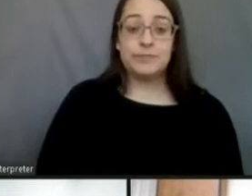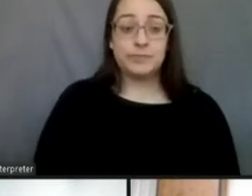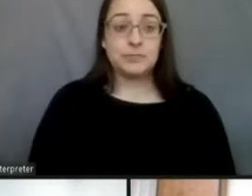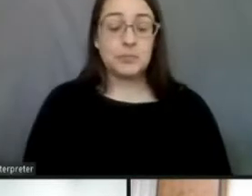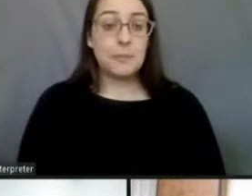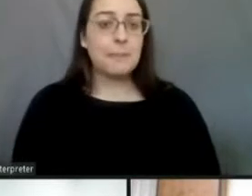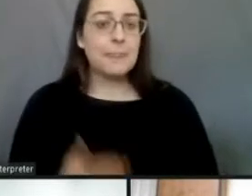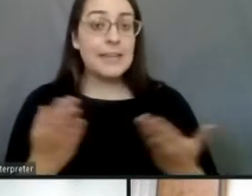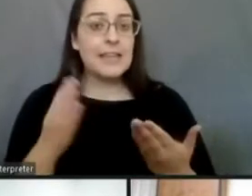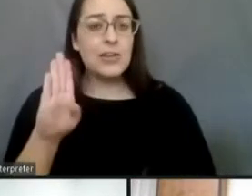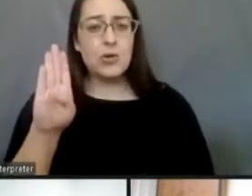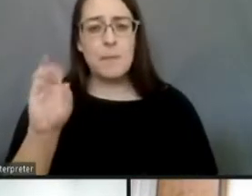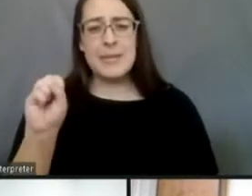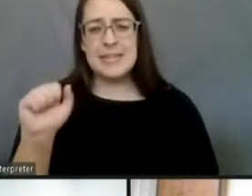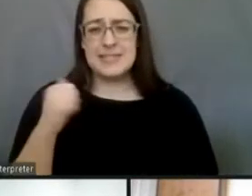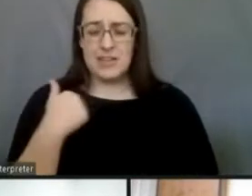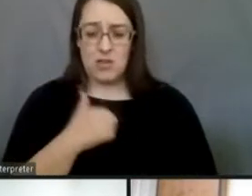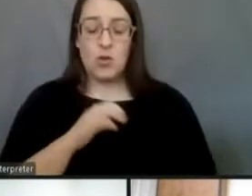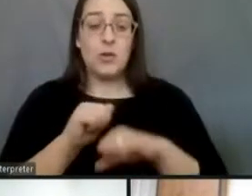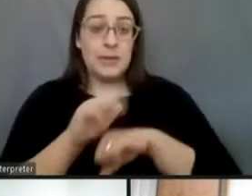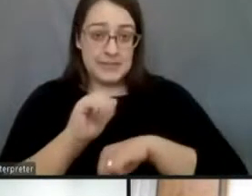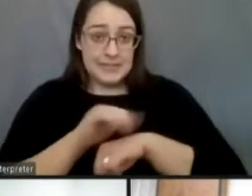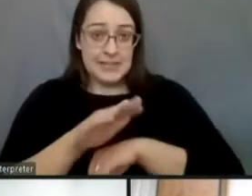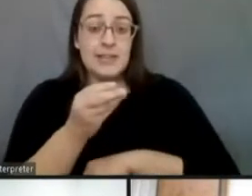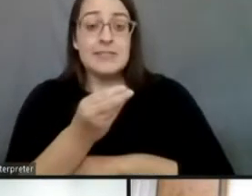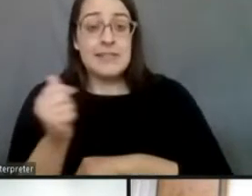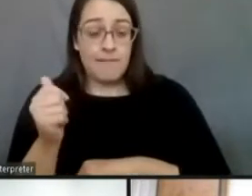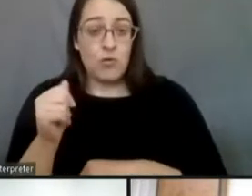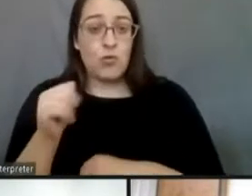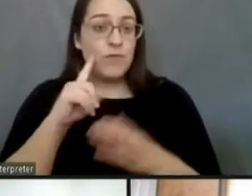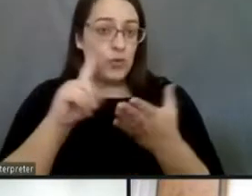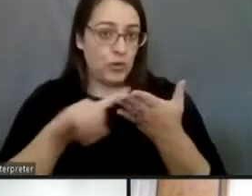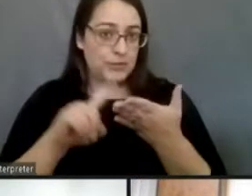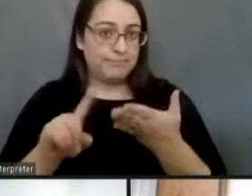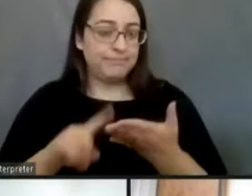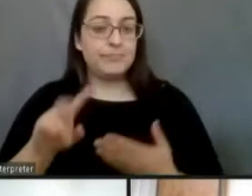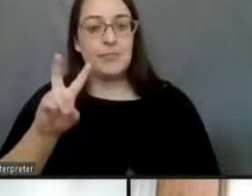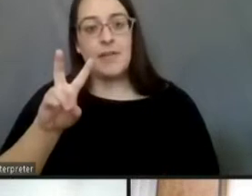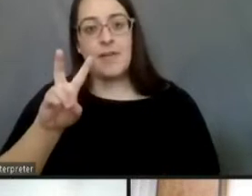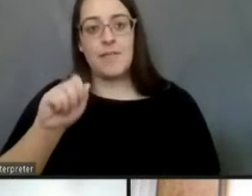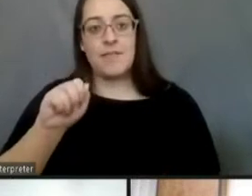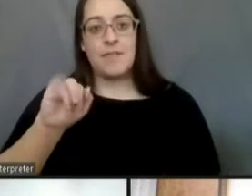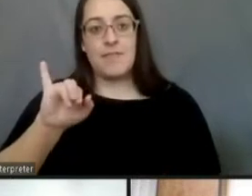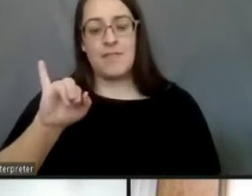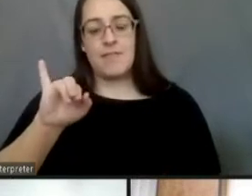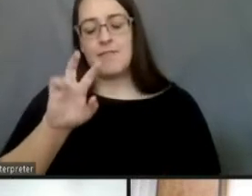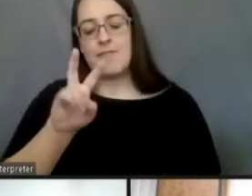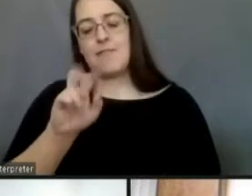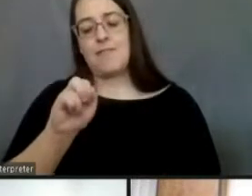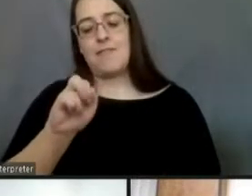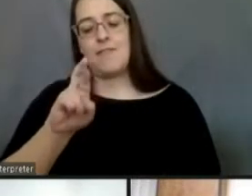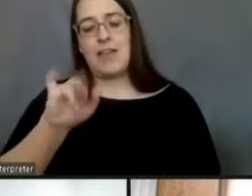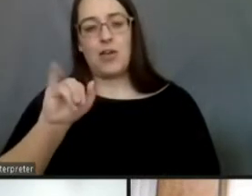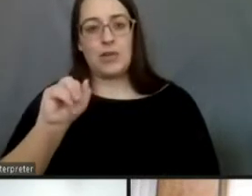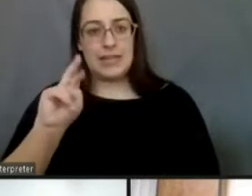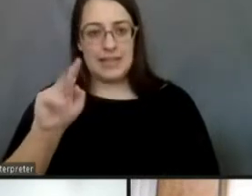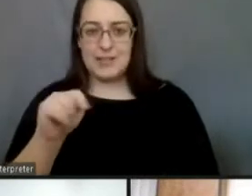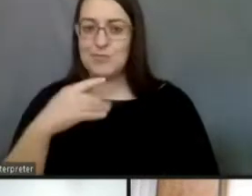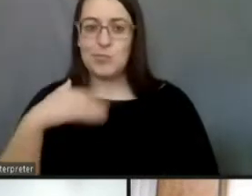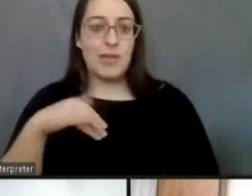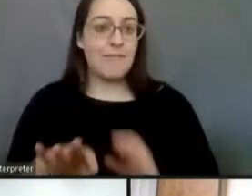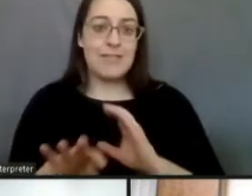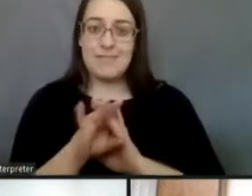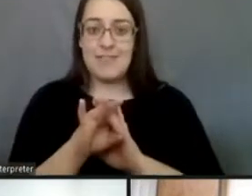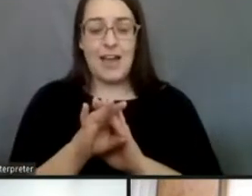And at BSA, we've sent a number of cases off for variant testing, and we have yet to confirm a case of variant